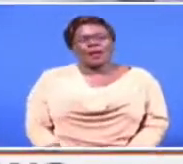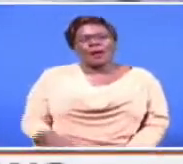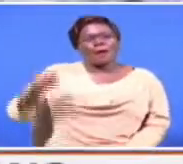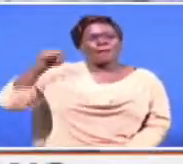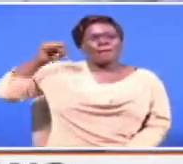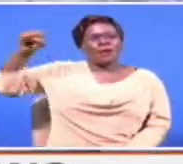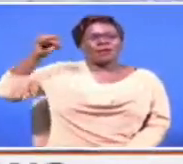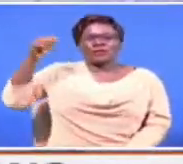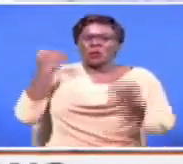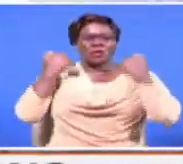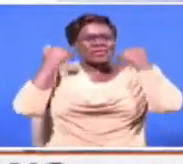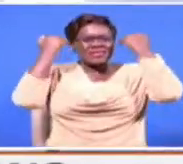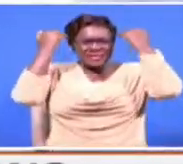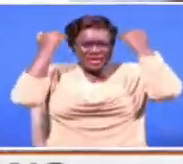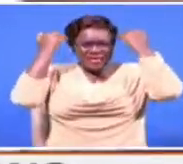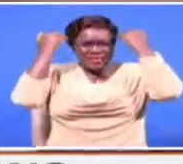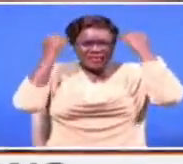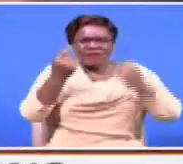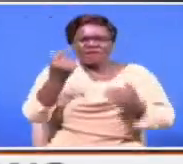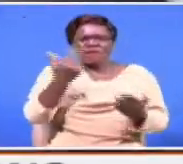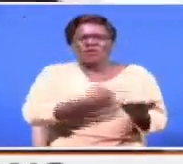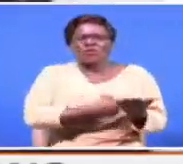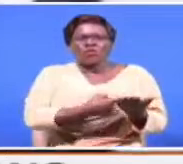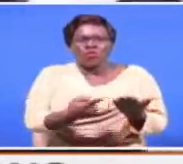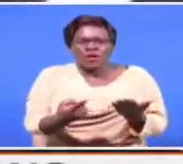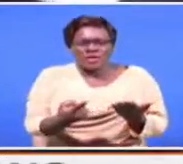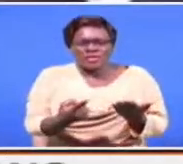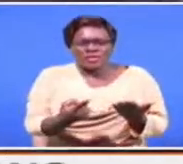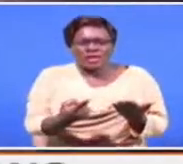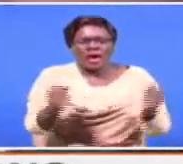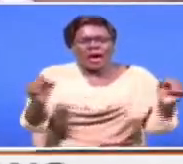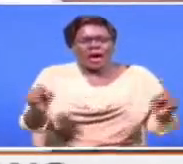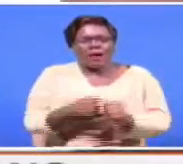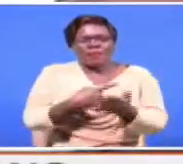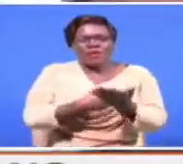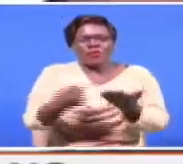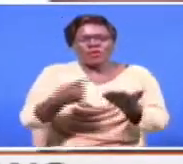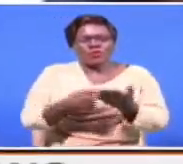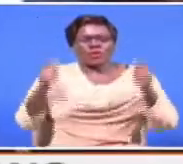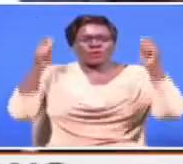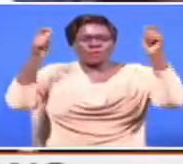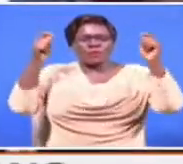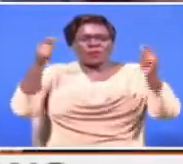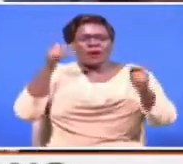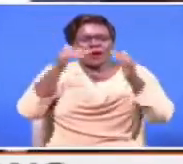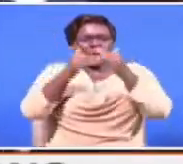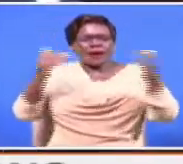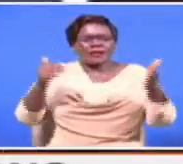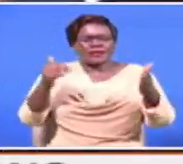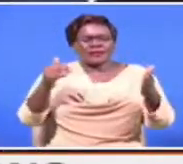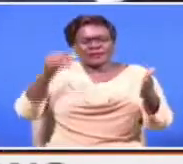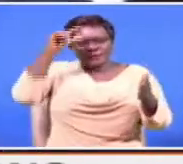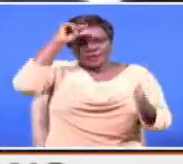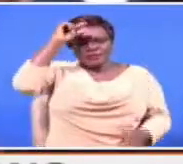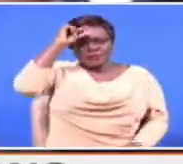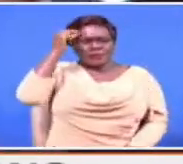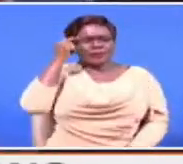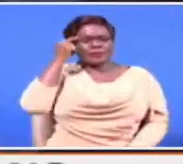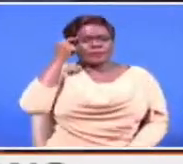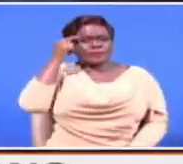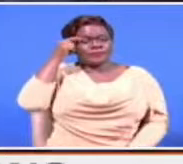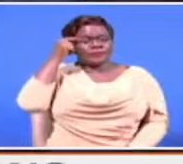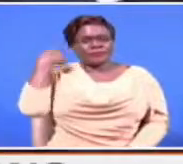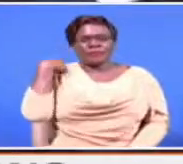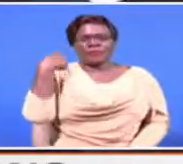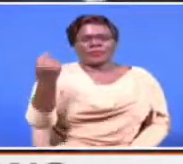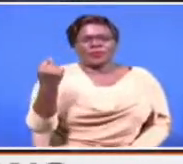Political temperatures have been rising in the last few weeks that culminated in weekly demos against the Kenya Kwanza administration. In the